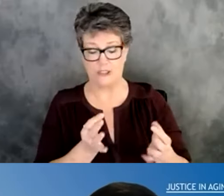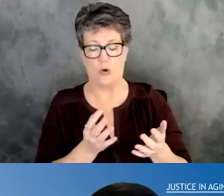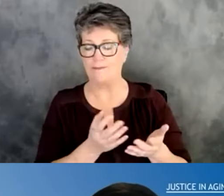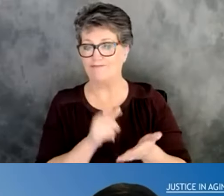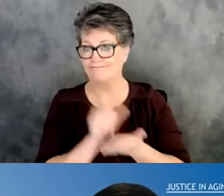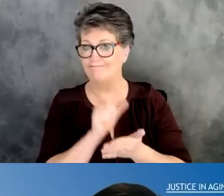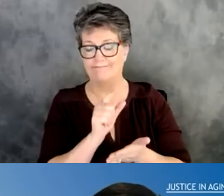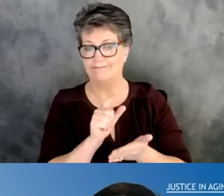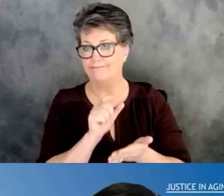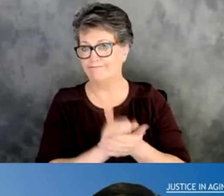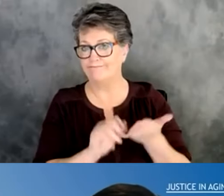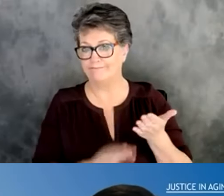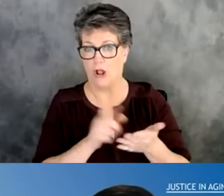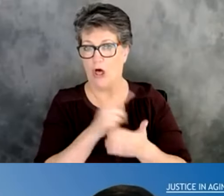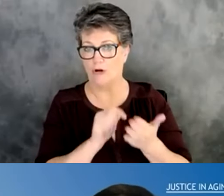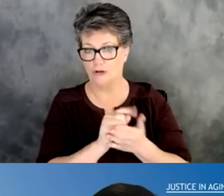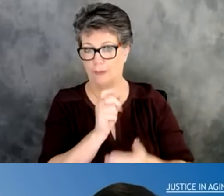this provision of the long-term care,